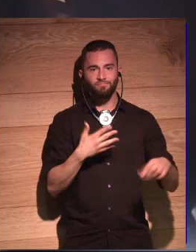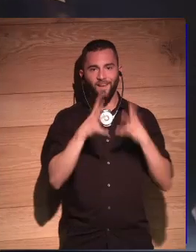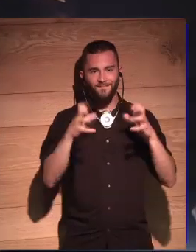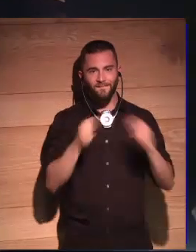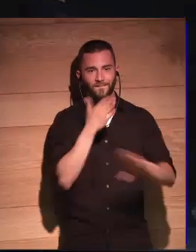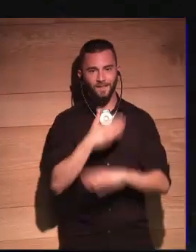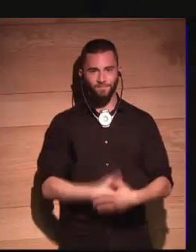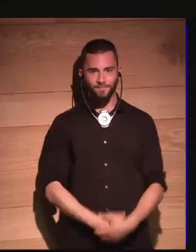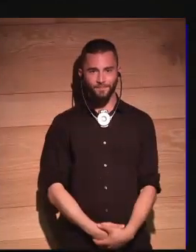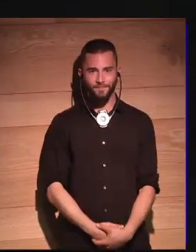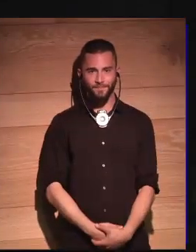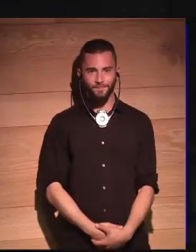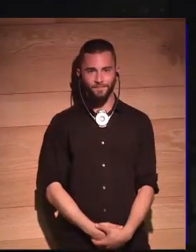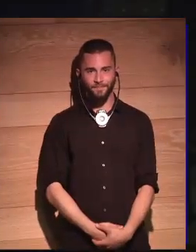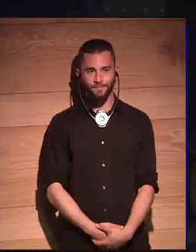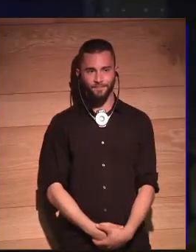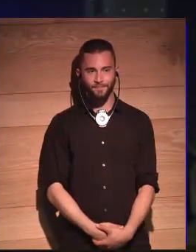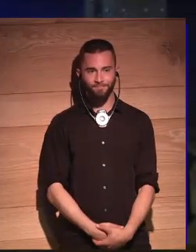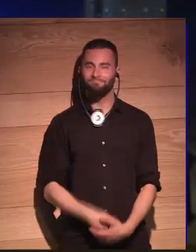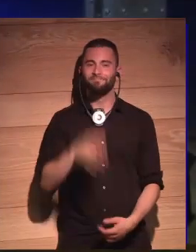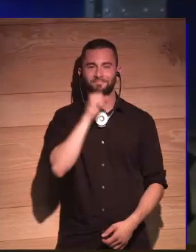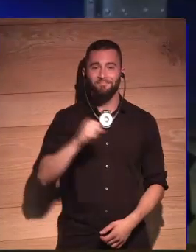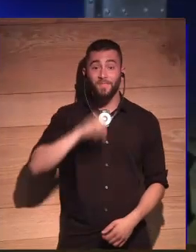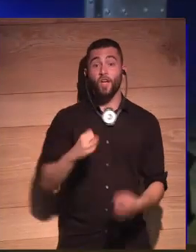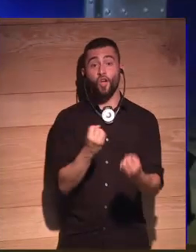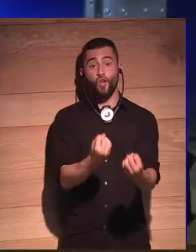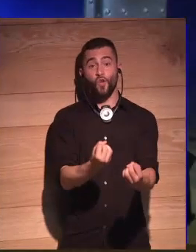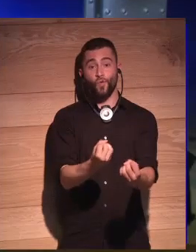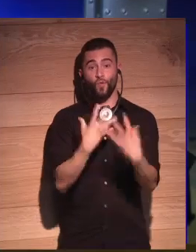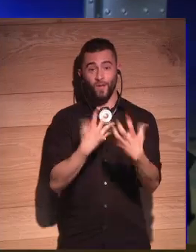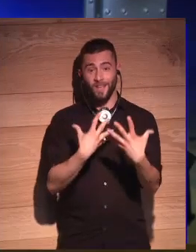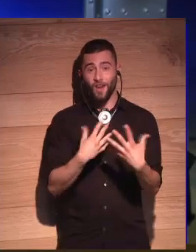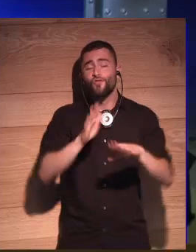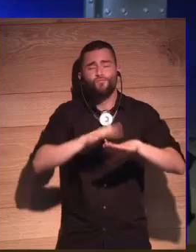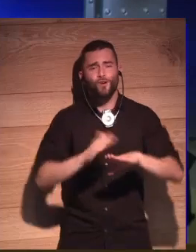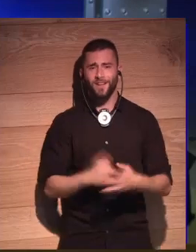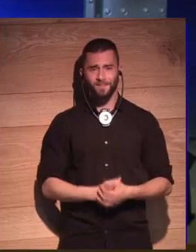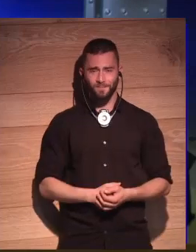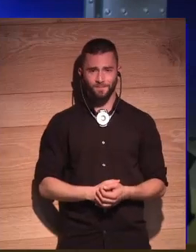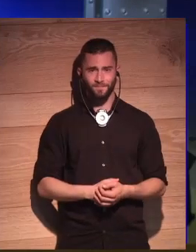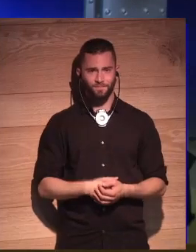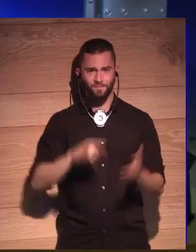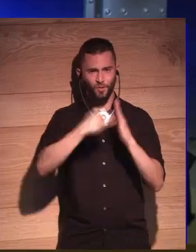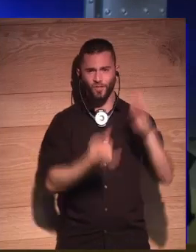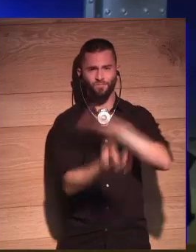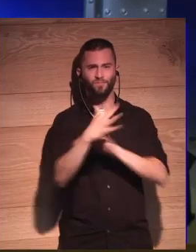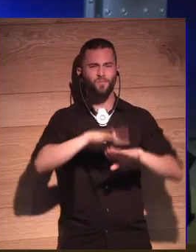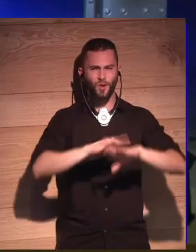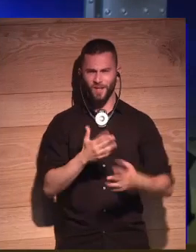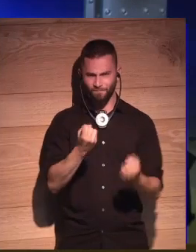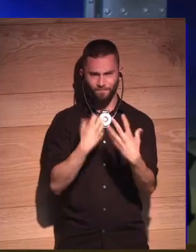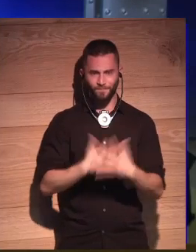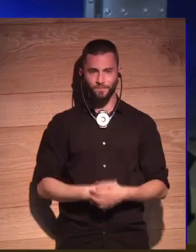That was wonderful. tell us why. How does